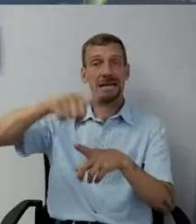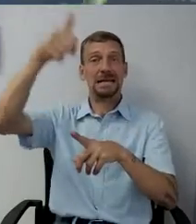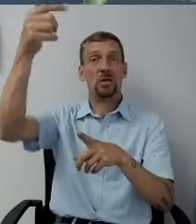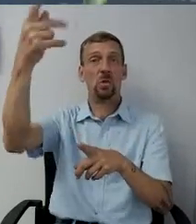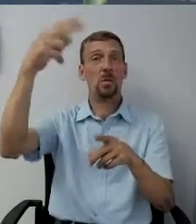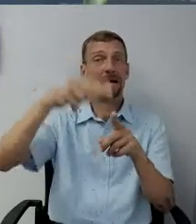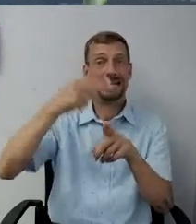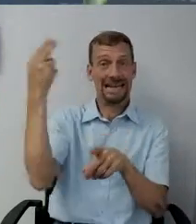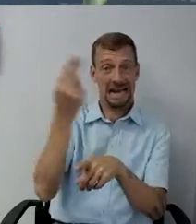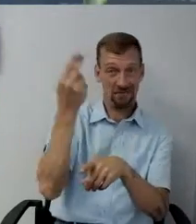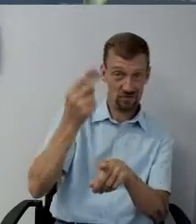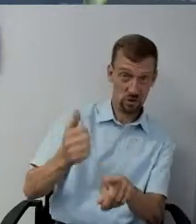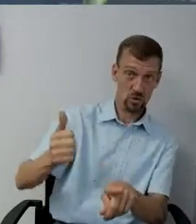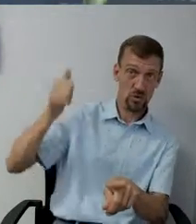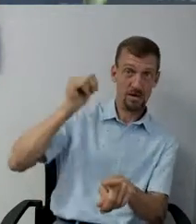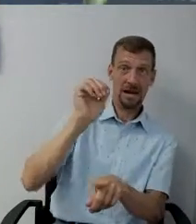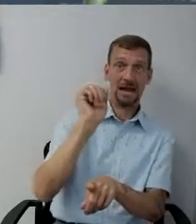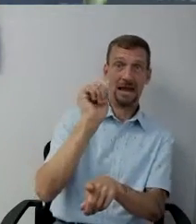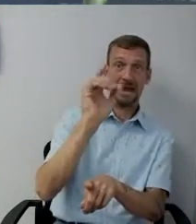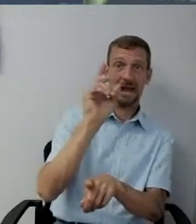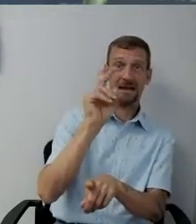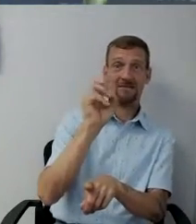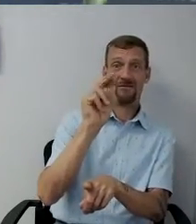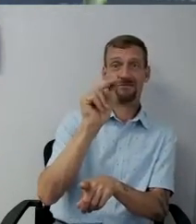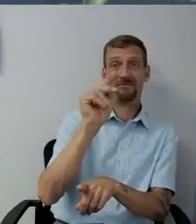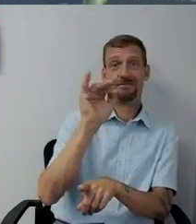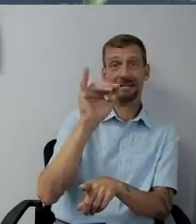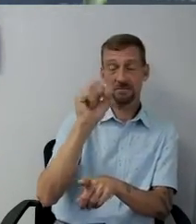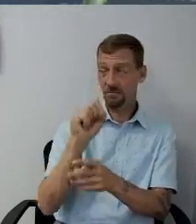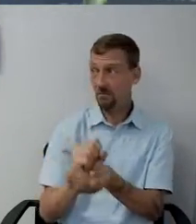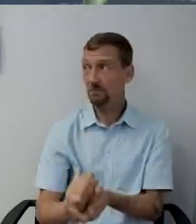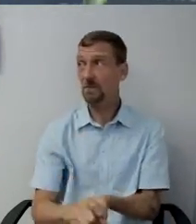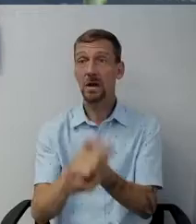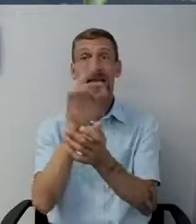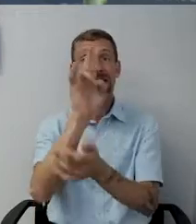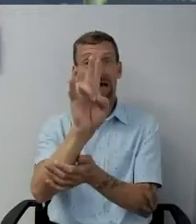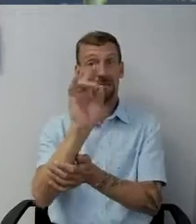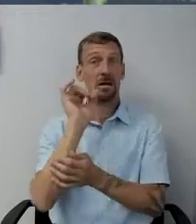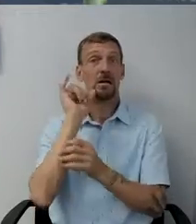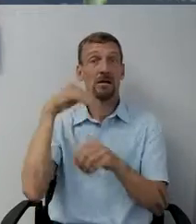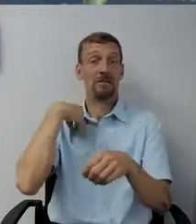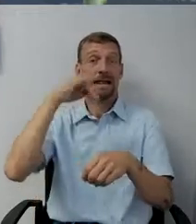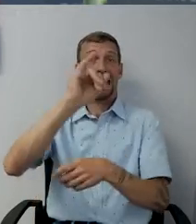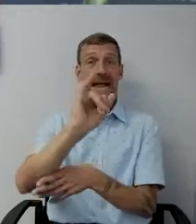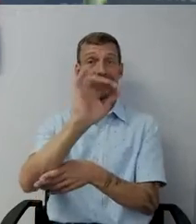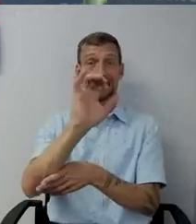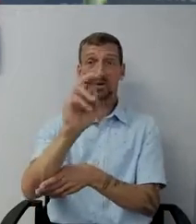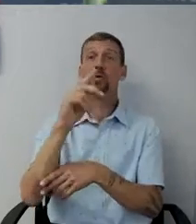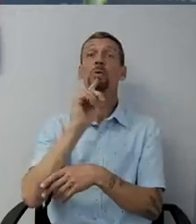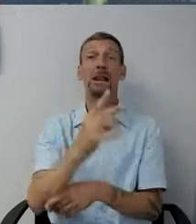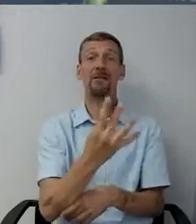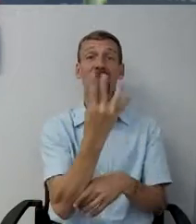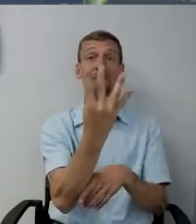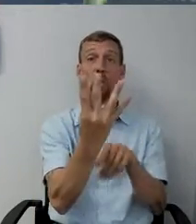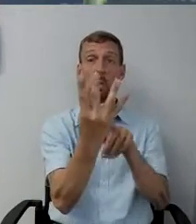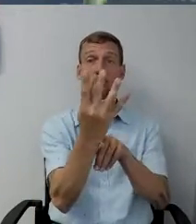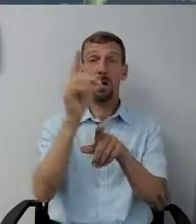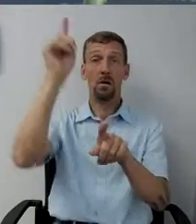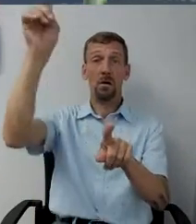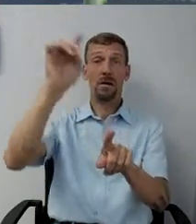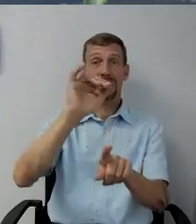8. 7 of our COVID patients are in our ICU, which means there are 4 that are in the ICU at Sierra